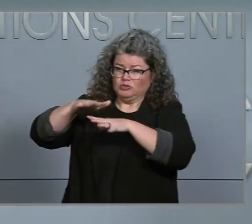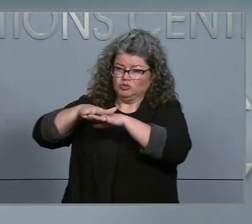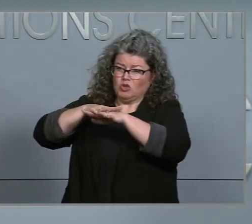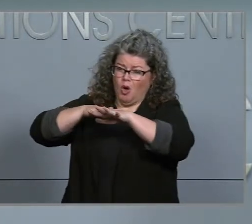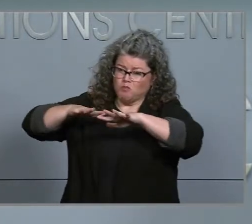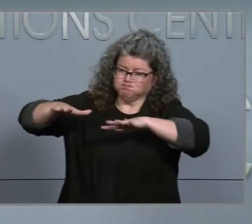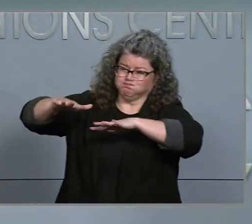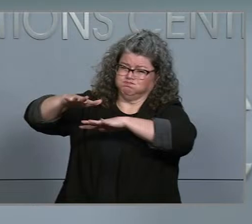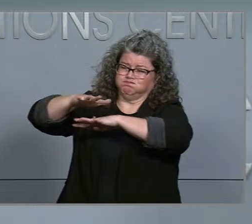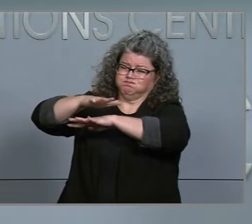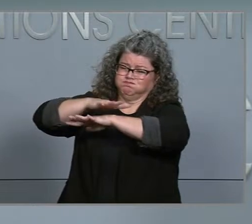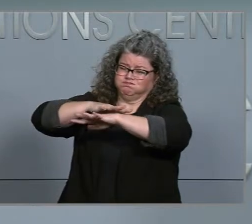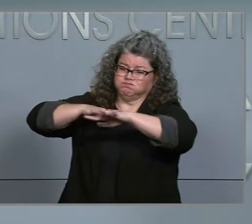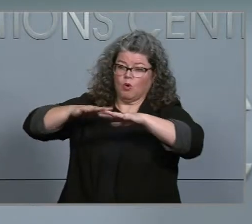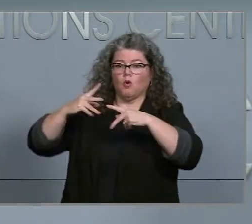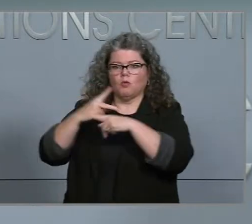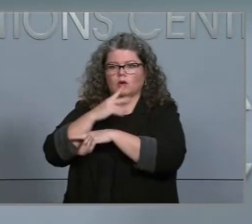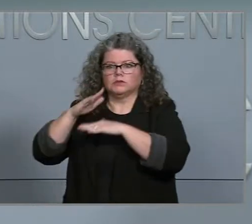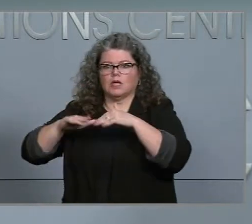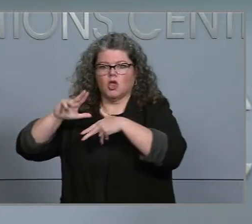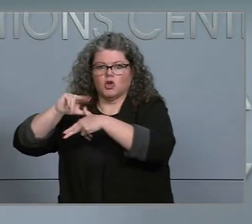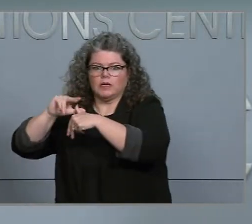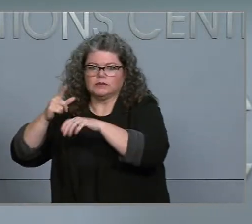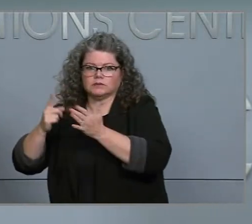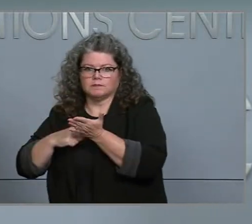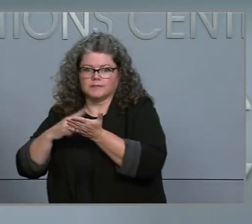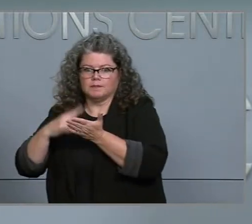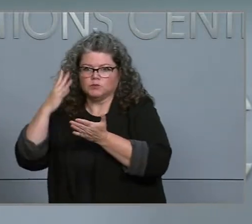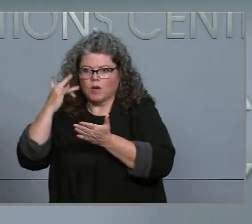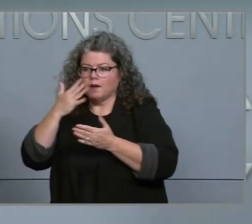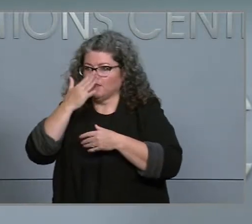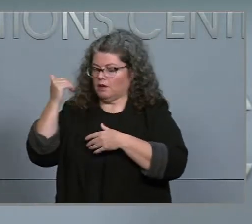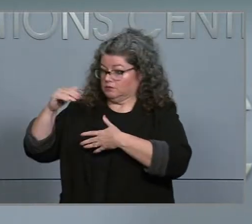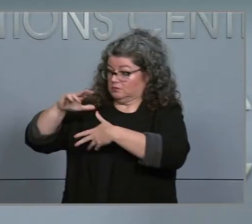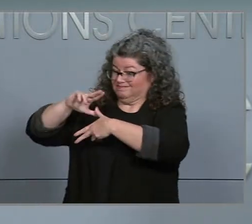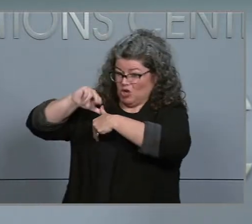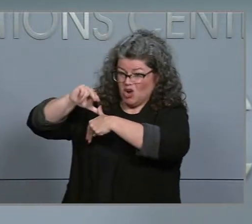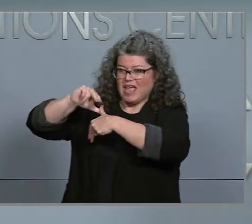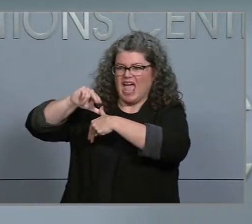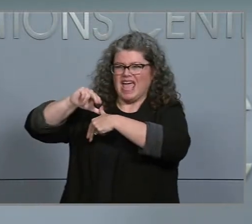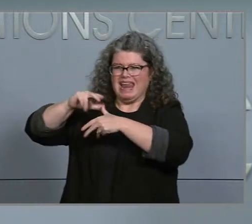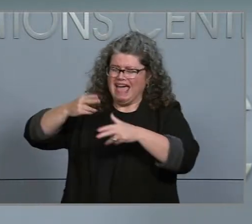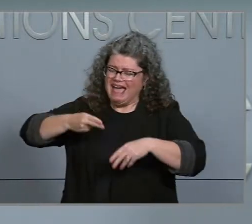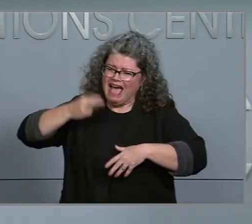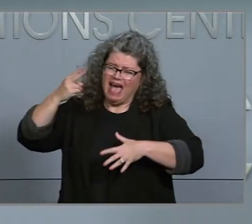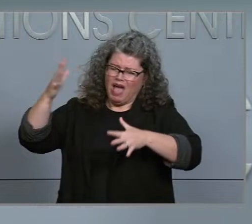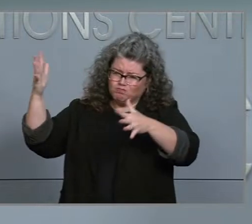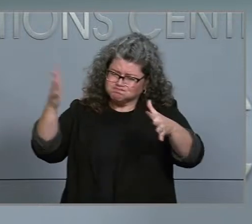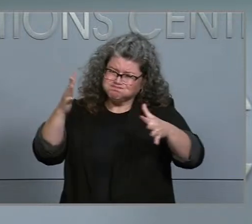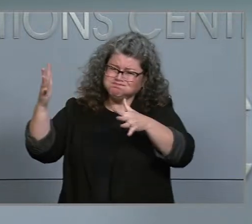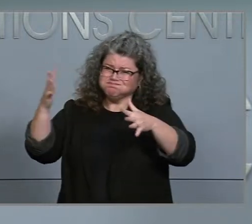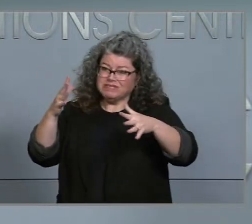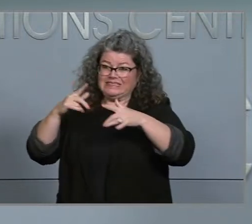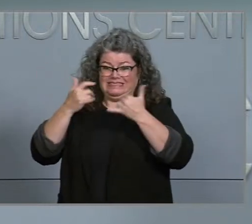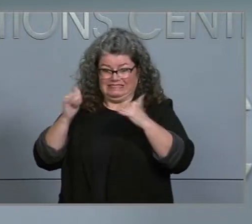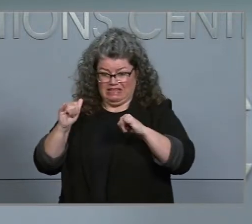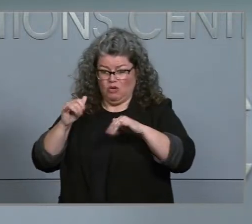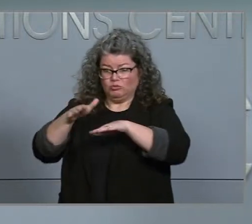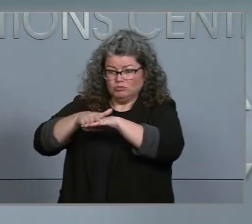hurricane. That means even without the constant high winds, we must be on high